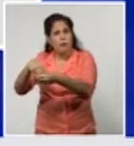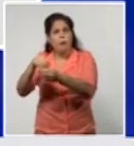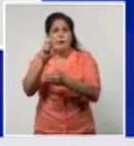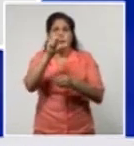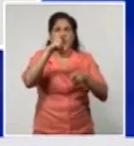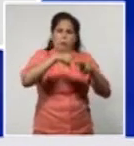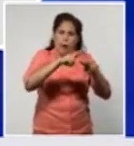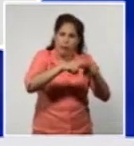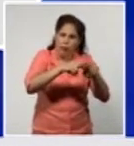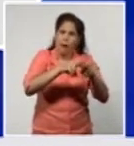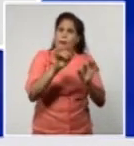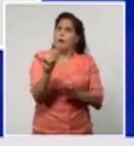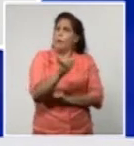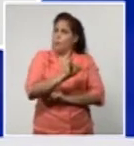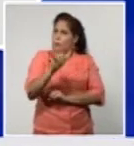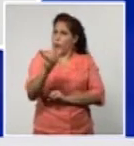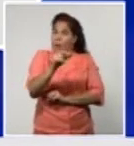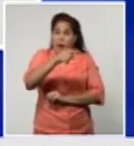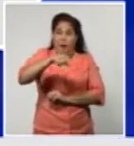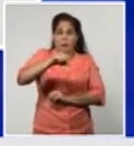from Villa Clara,